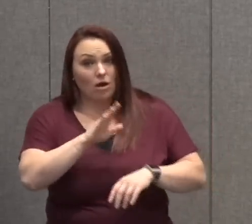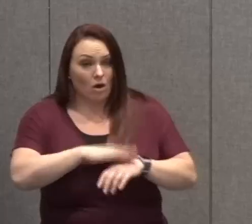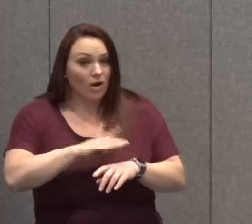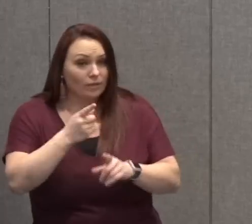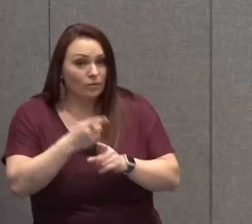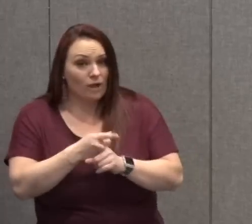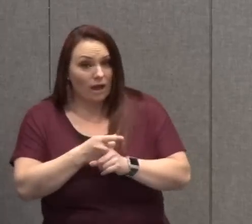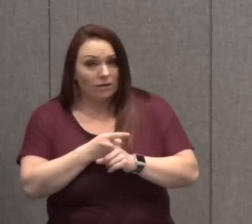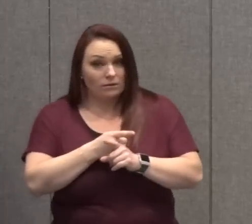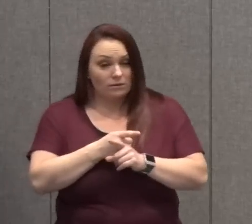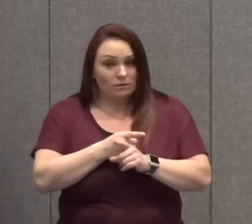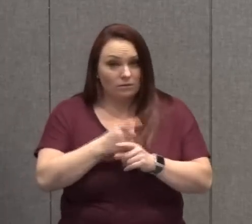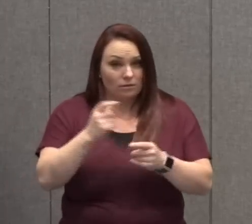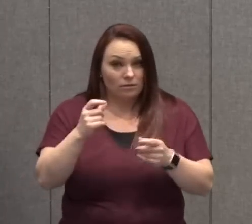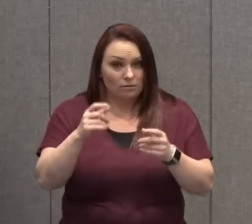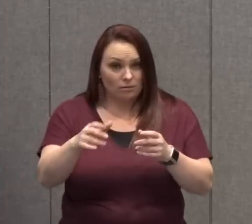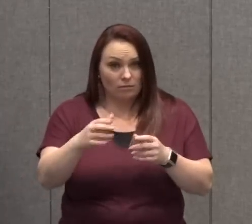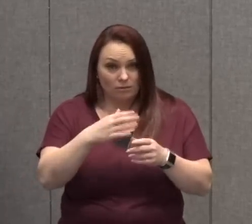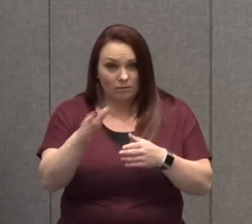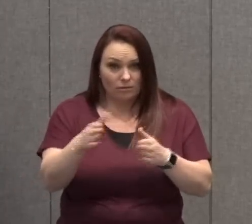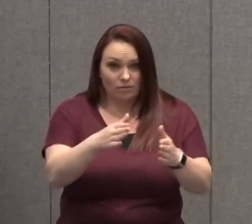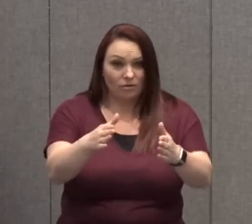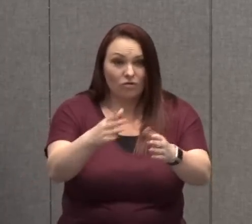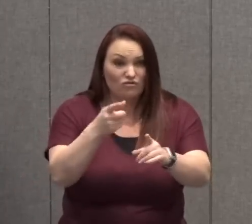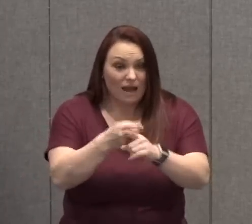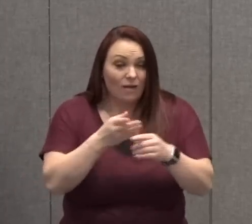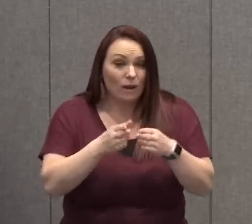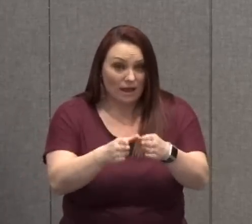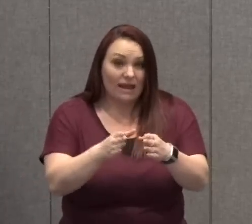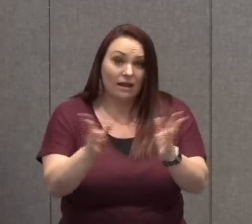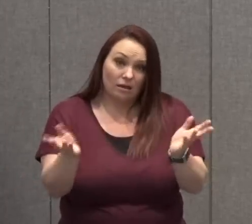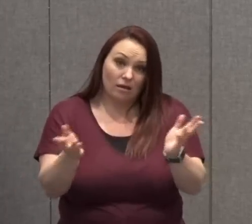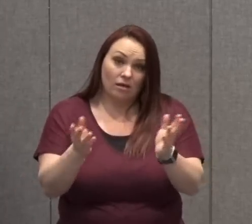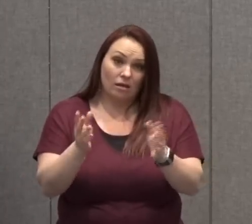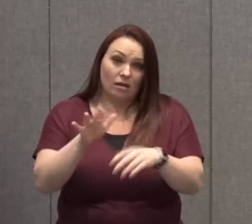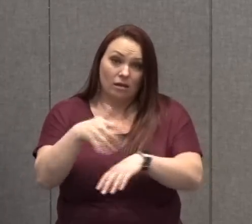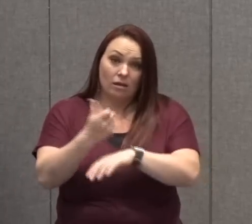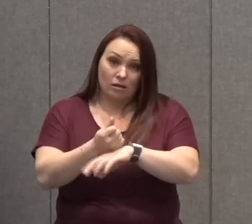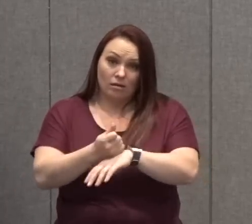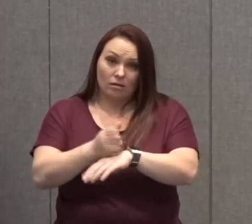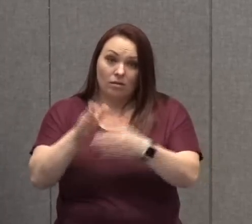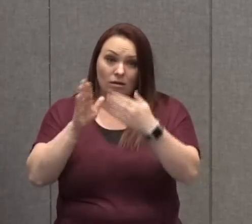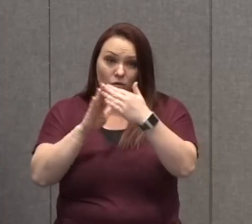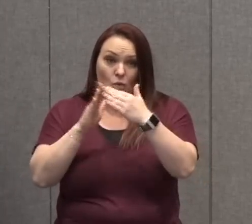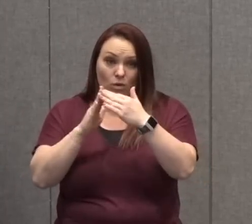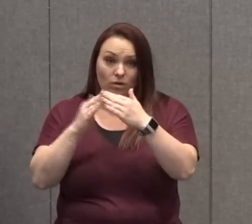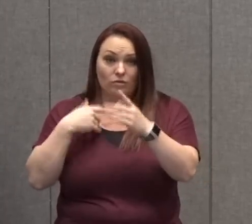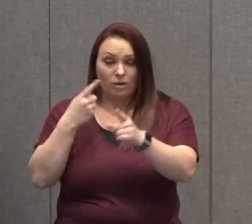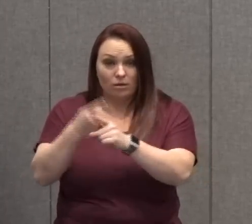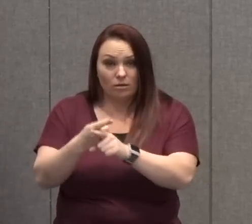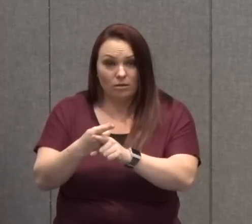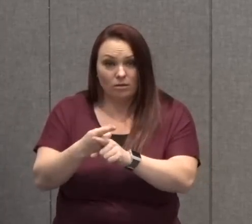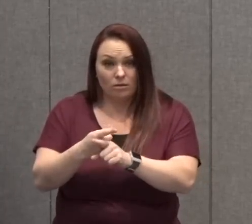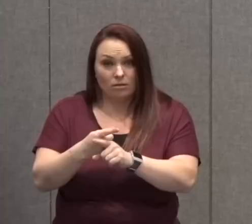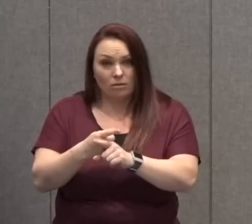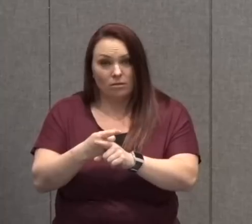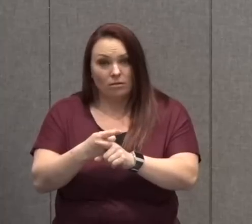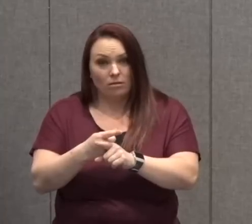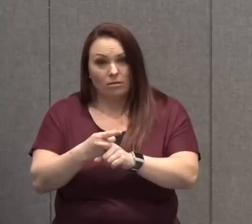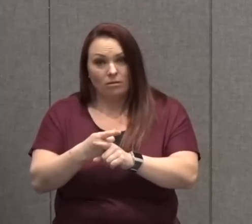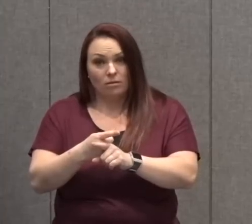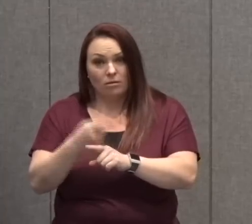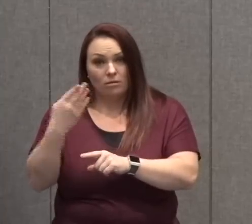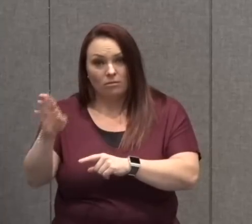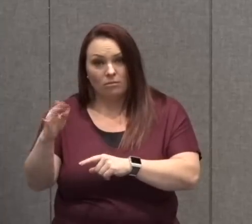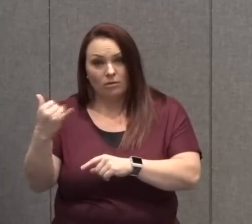pavement like you're going the right direction so okay the lock is in the corner and you have that correct okay thank you I